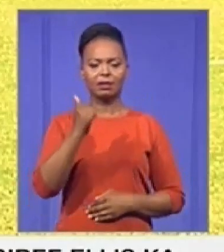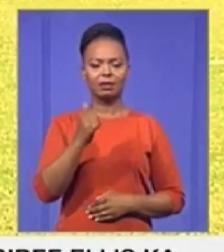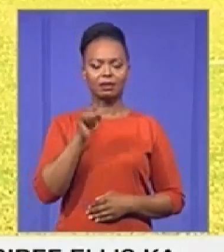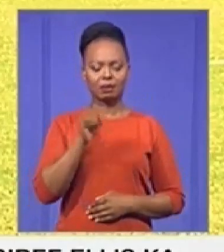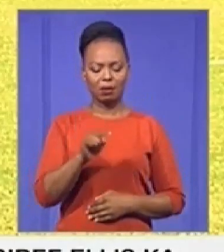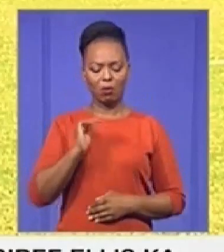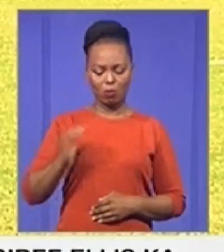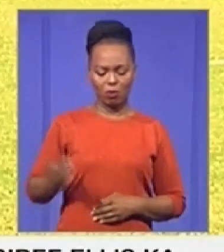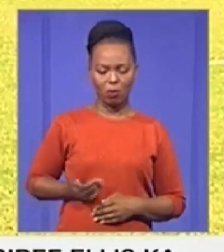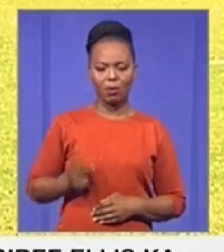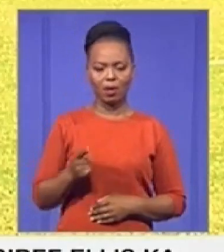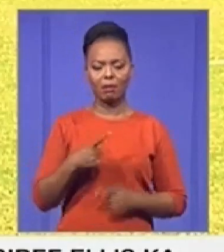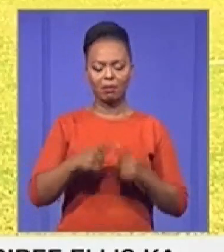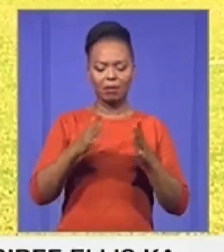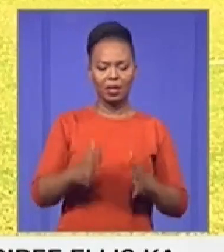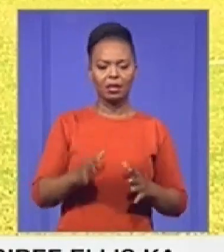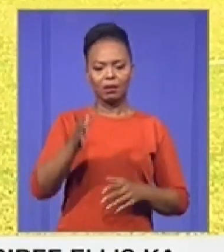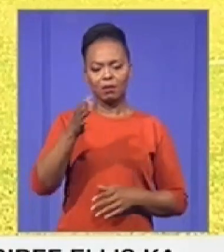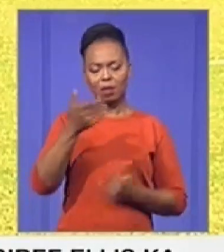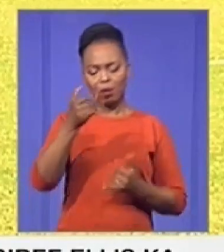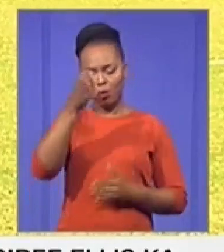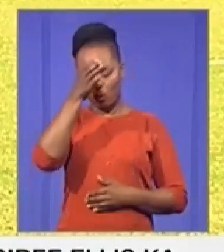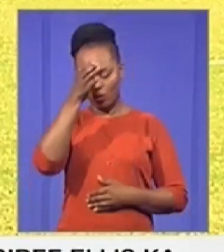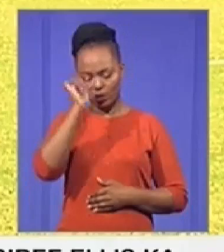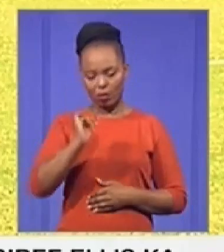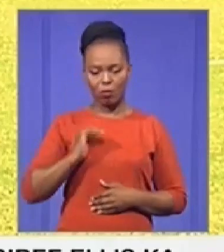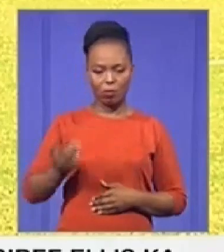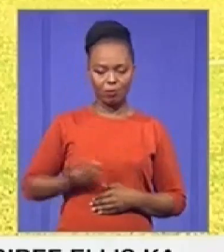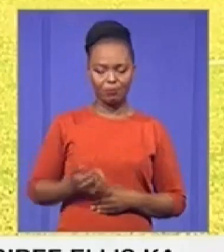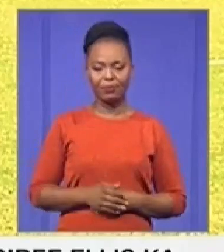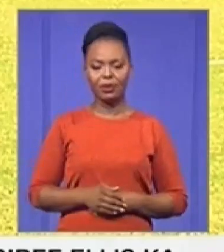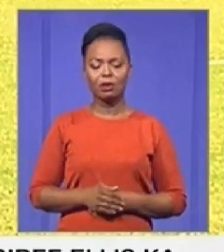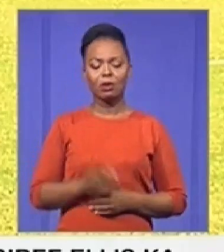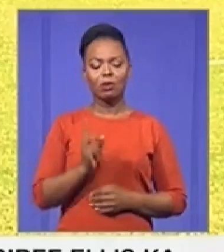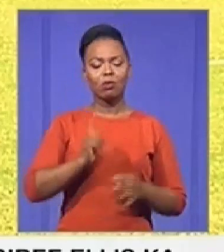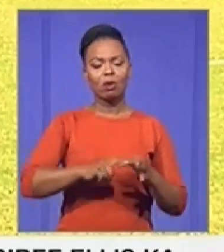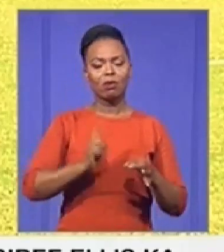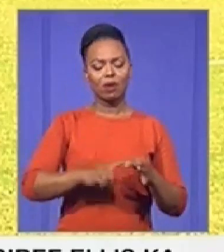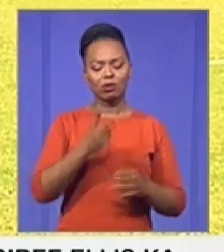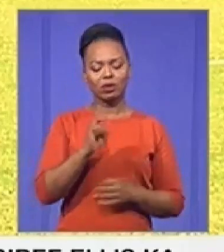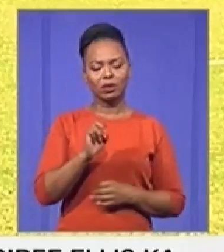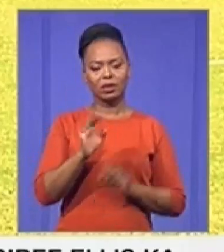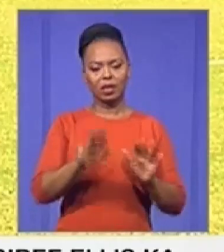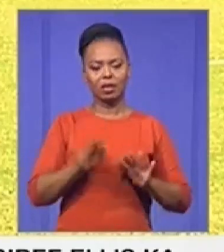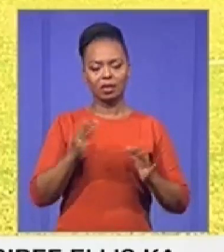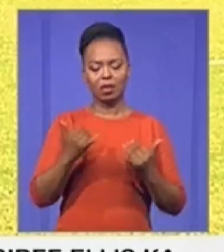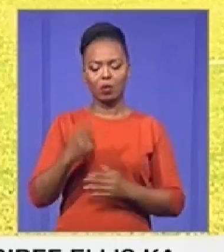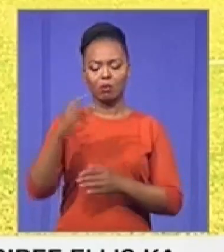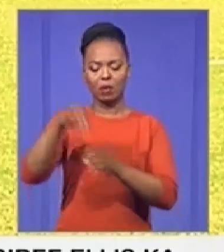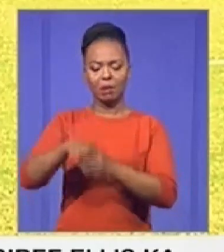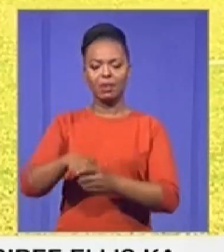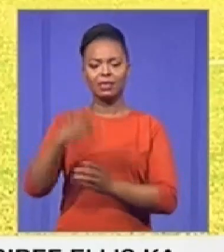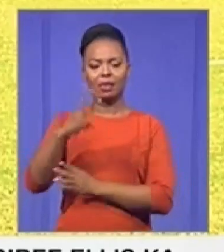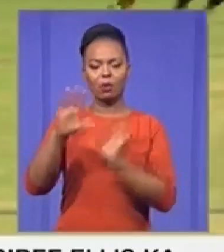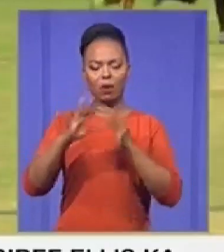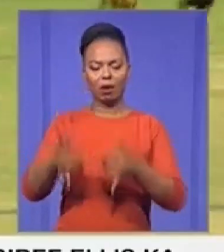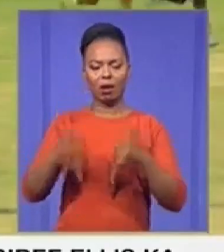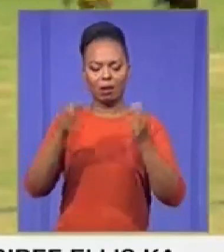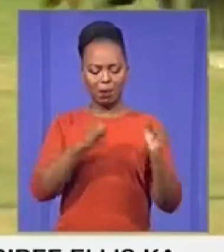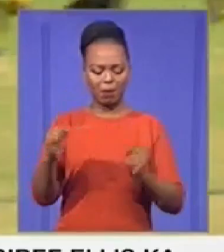and woman coach to qualify Banyana for the World Cup in 2019. And you look at Now we are going to the second World Cup and it's still her at the